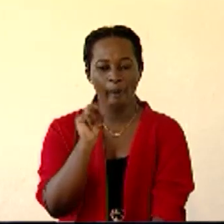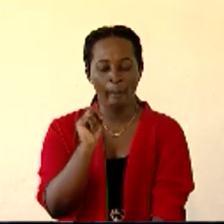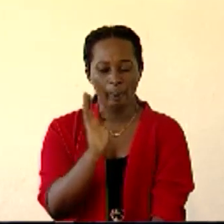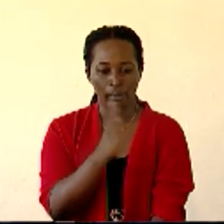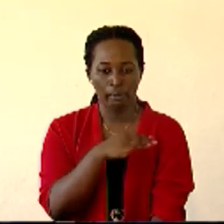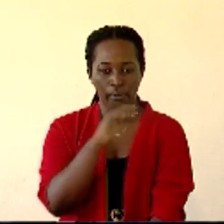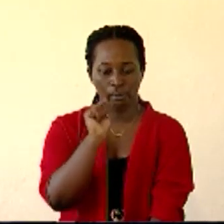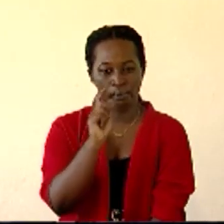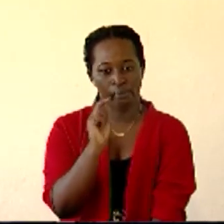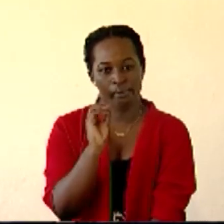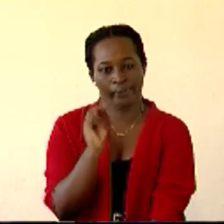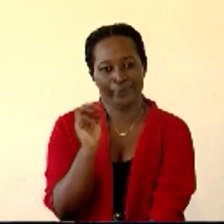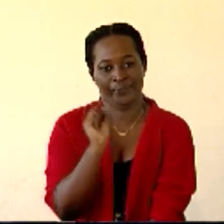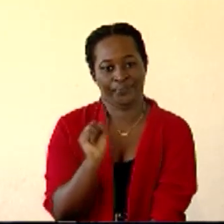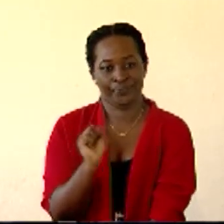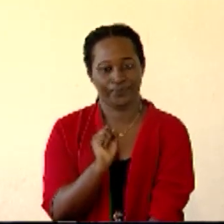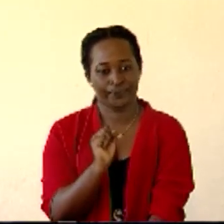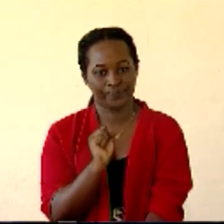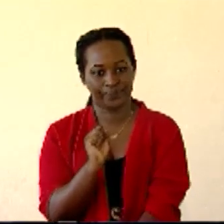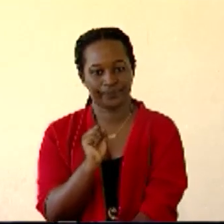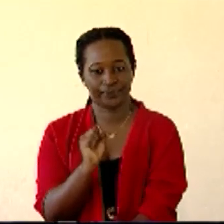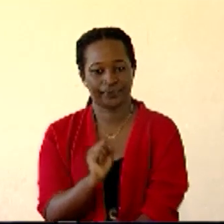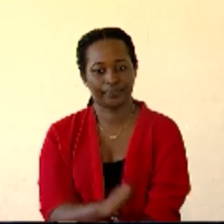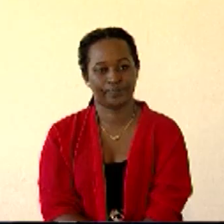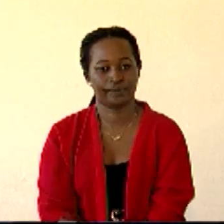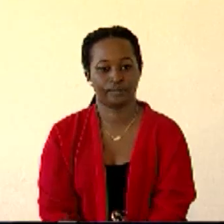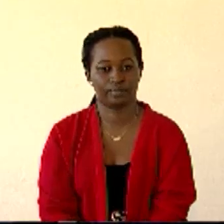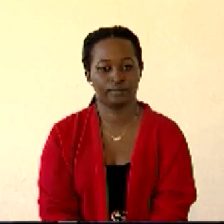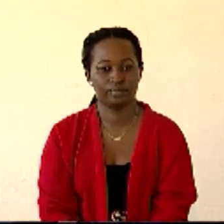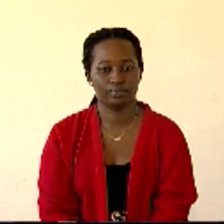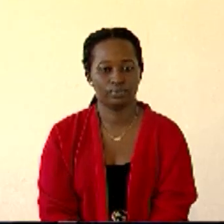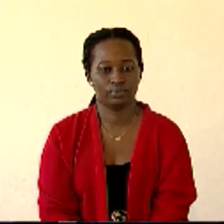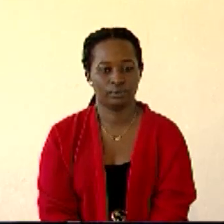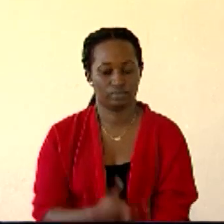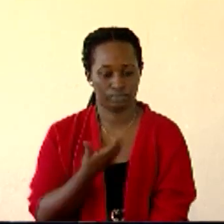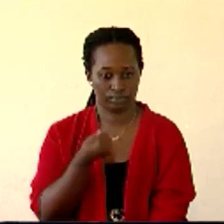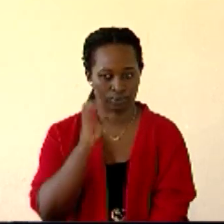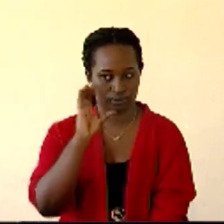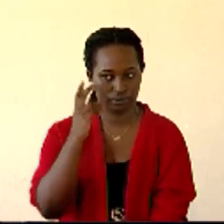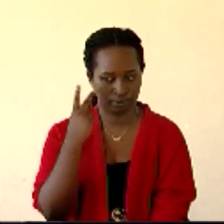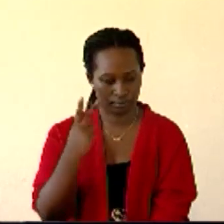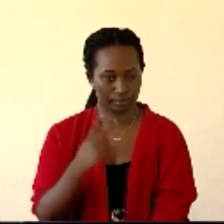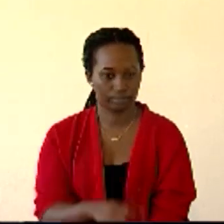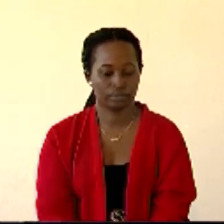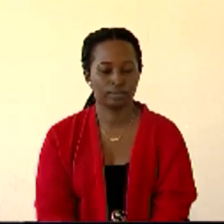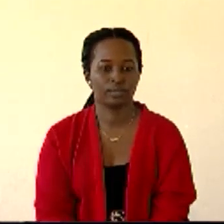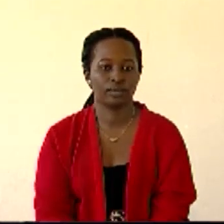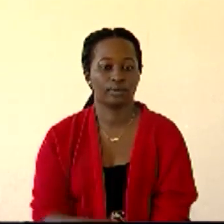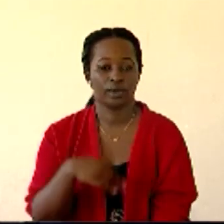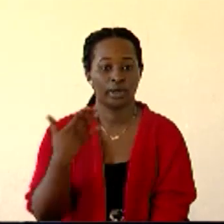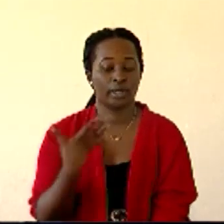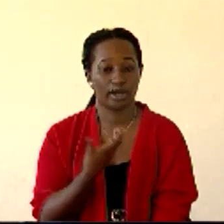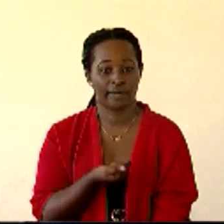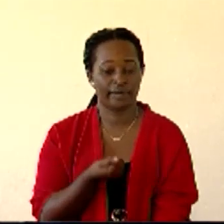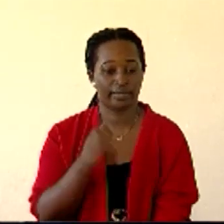at first put the carbon atoms on the chain, and then it has still